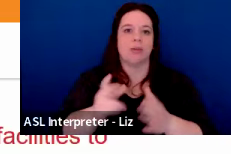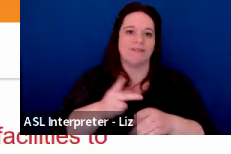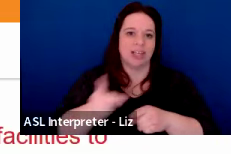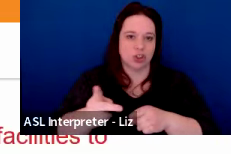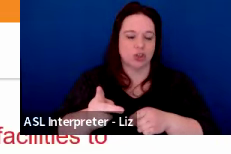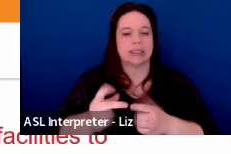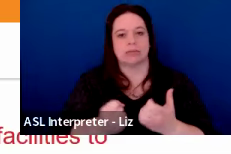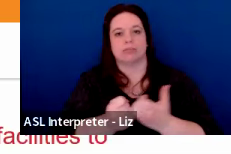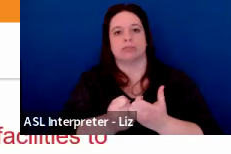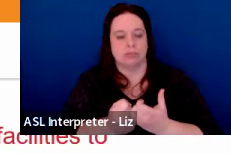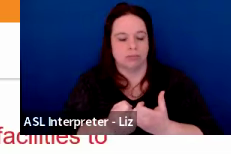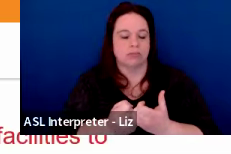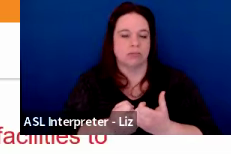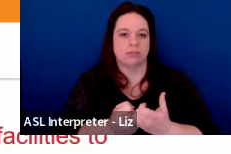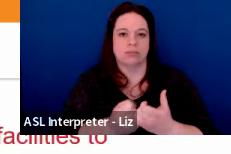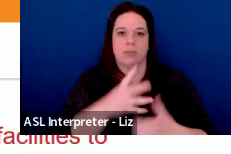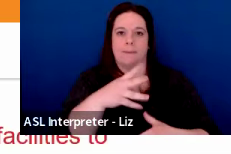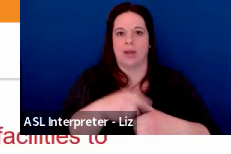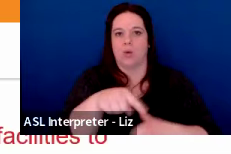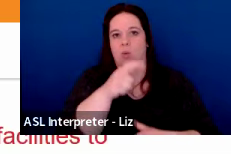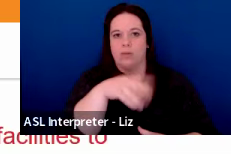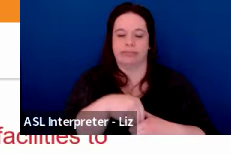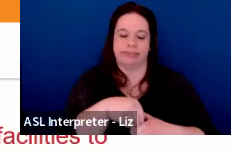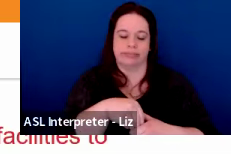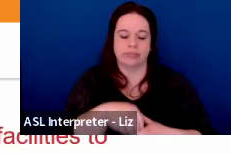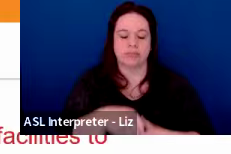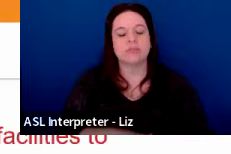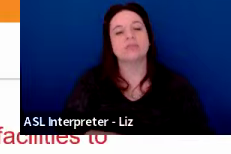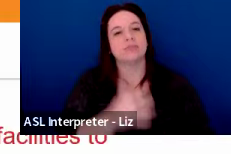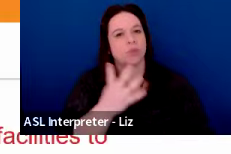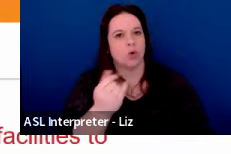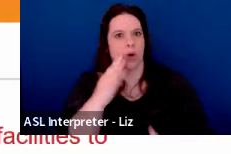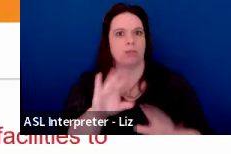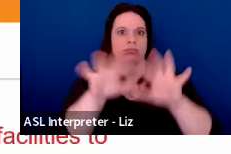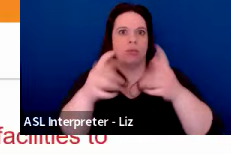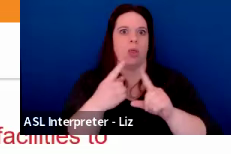in participating the individual. So we want to know what the goal of this project is.